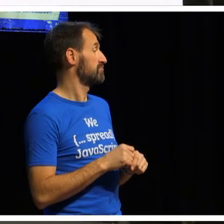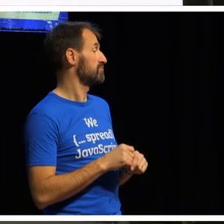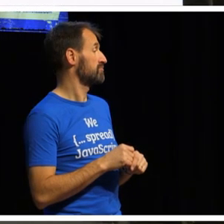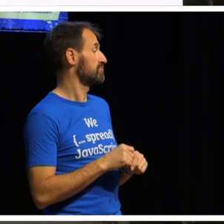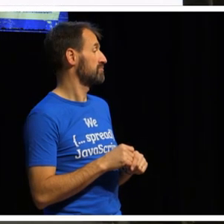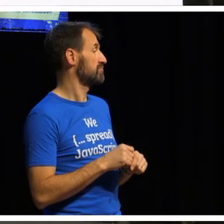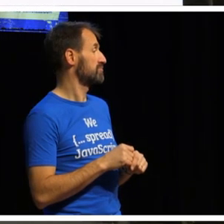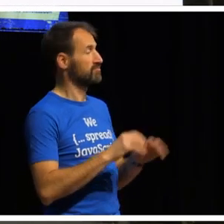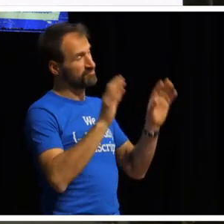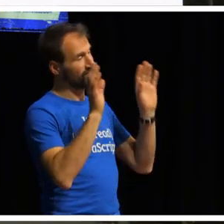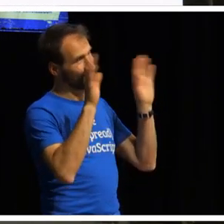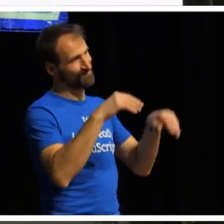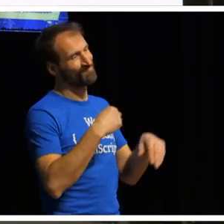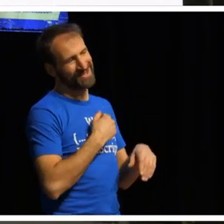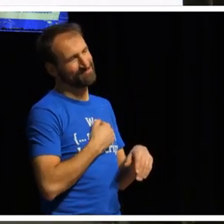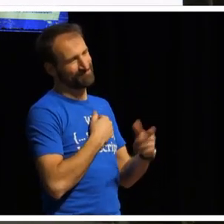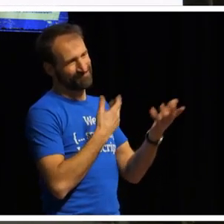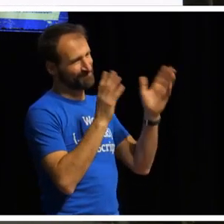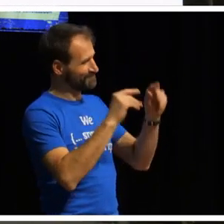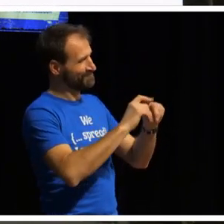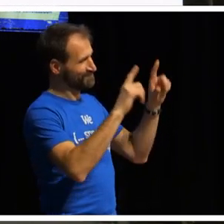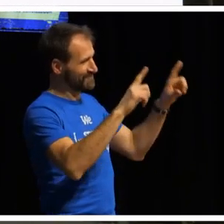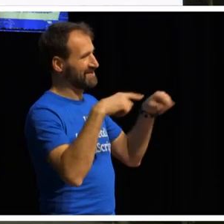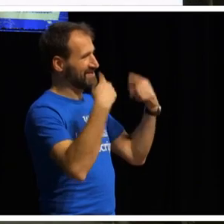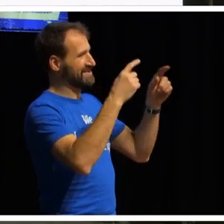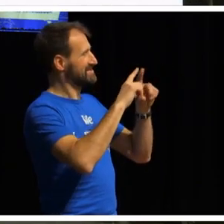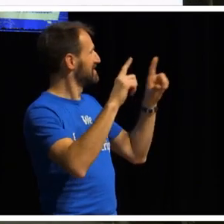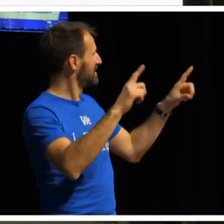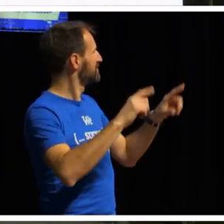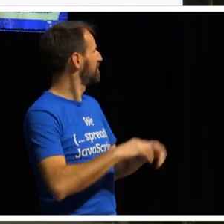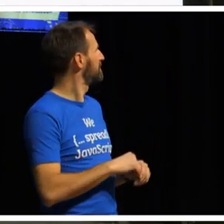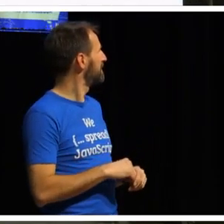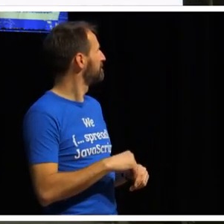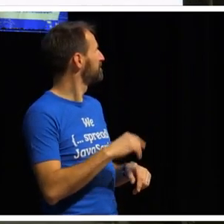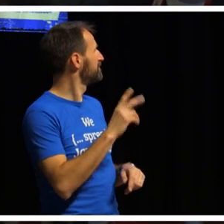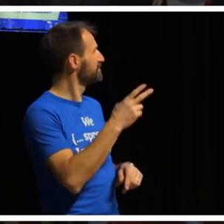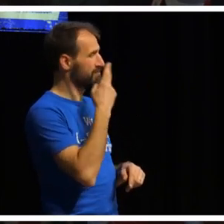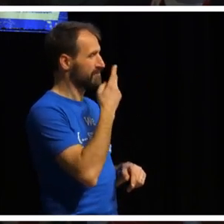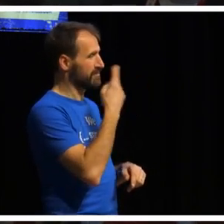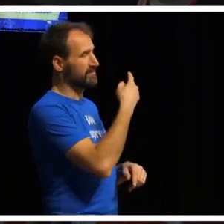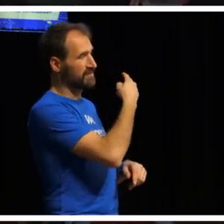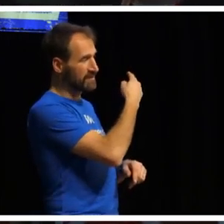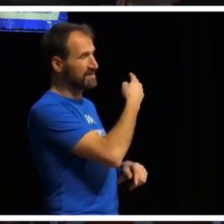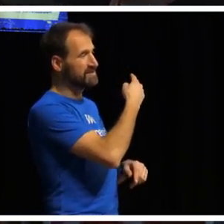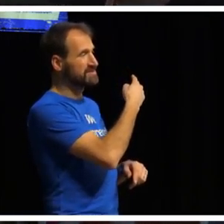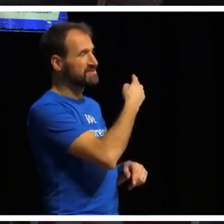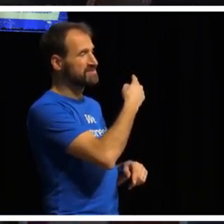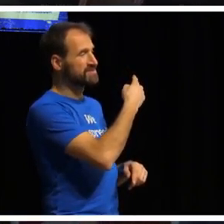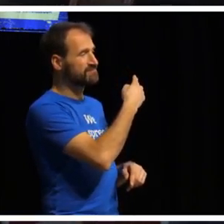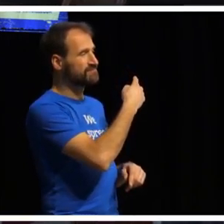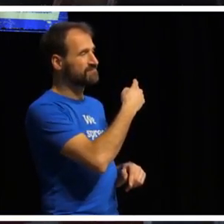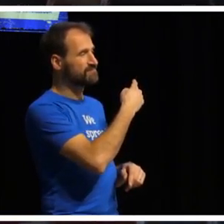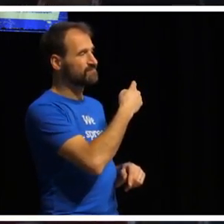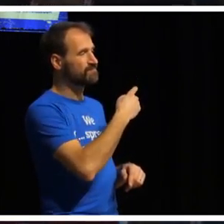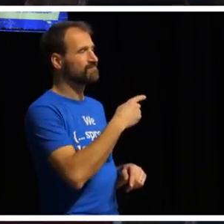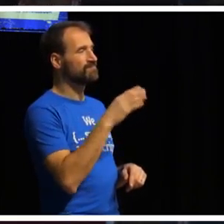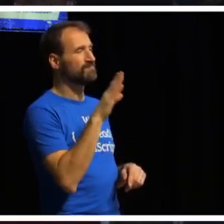okay, sorry, missed the slide. So as an example of this, this is a little BB-8